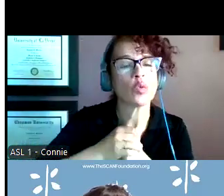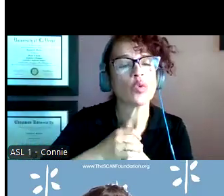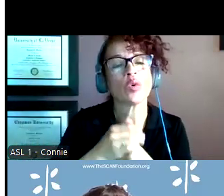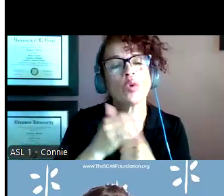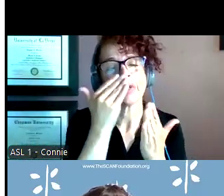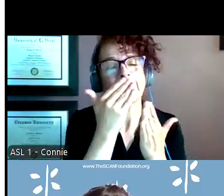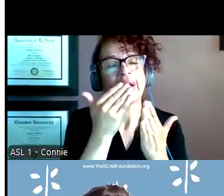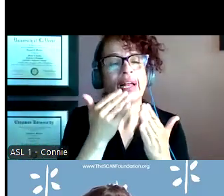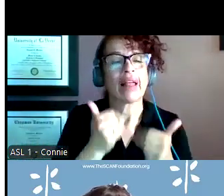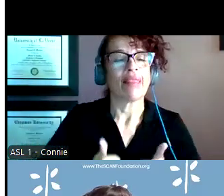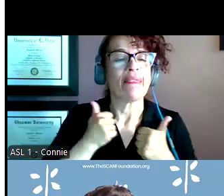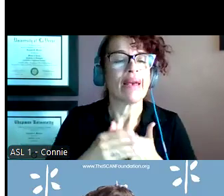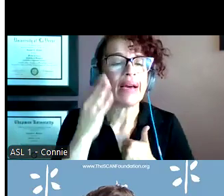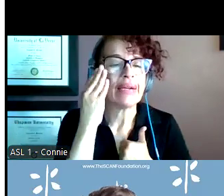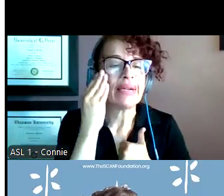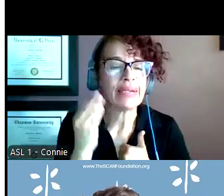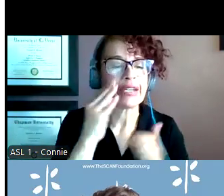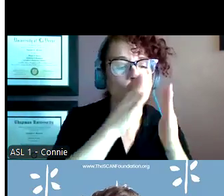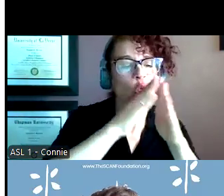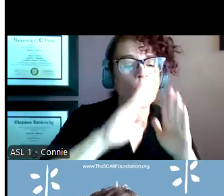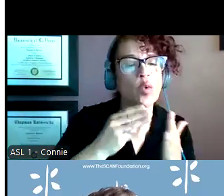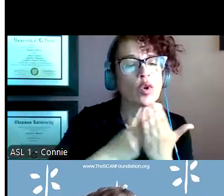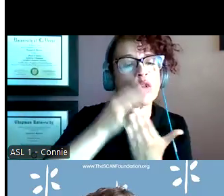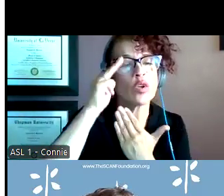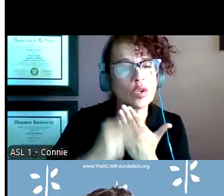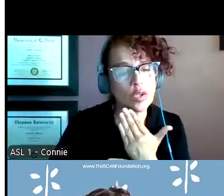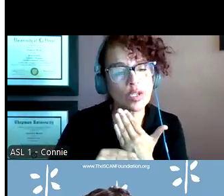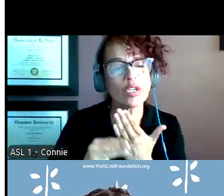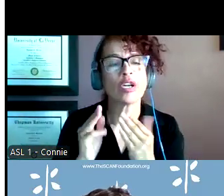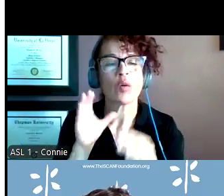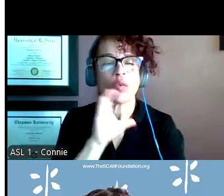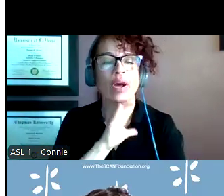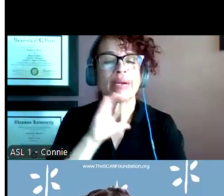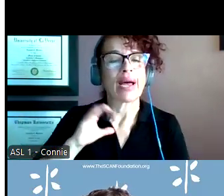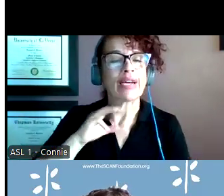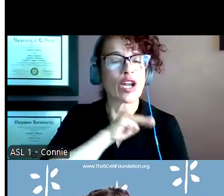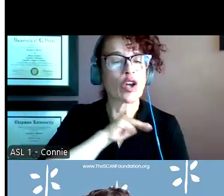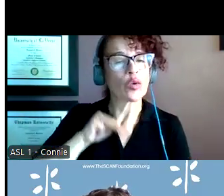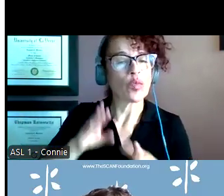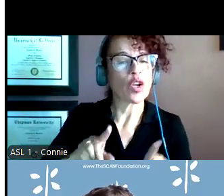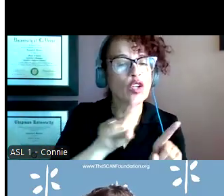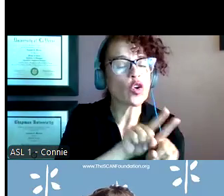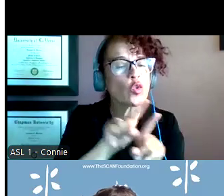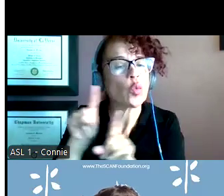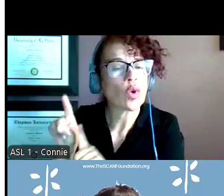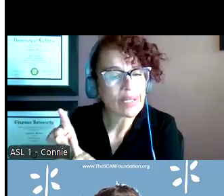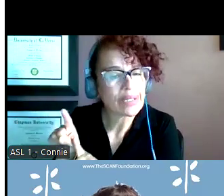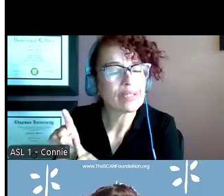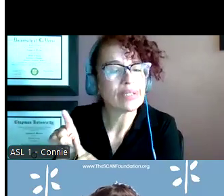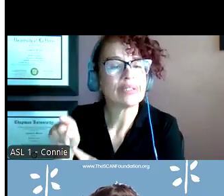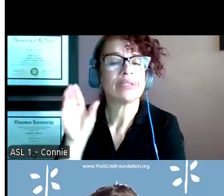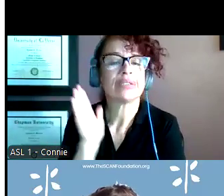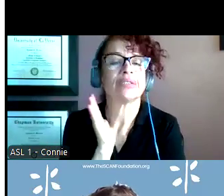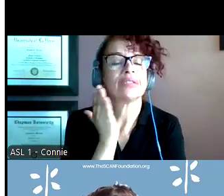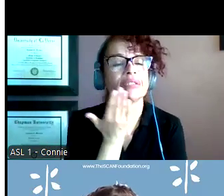lived experiences and the policy and program expertise of our subcommittee members as well. And